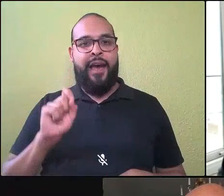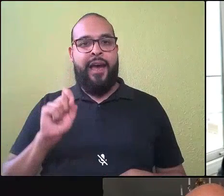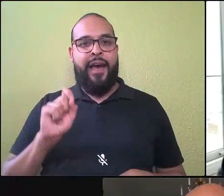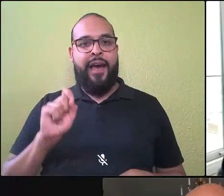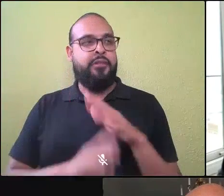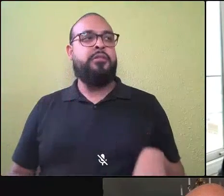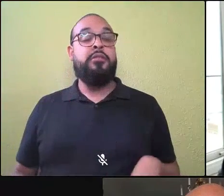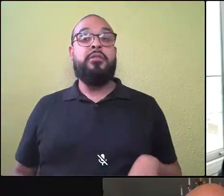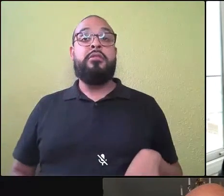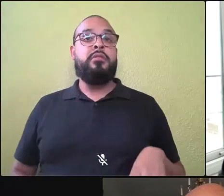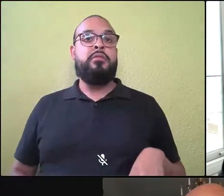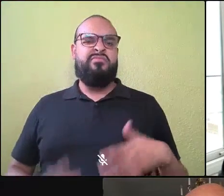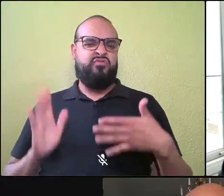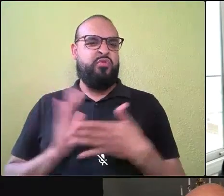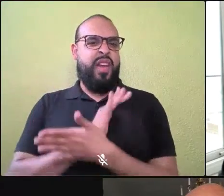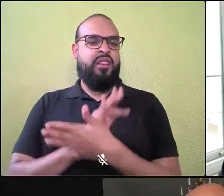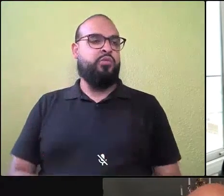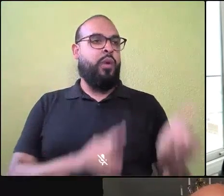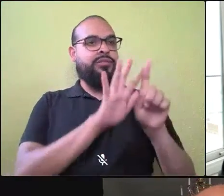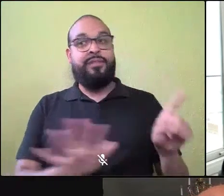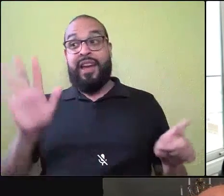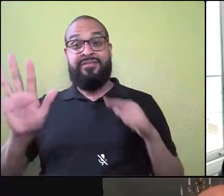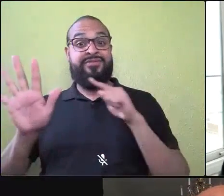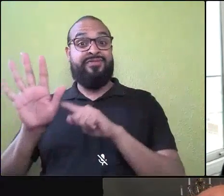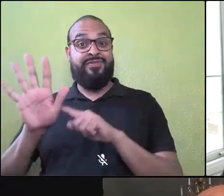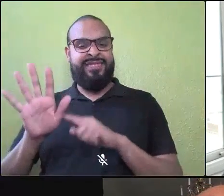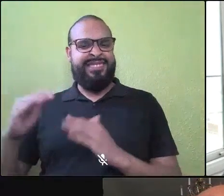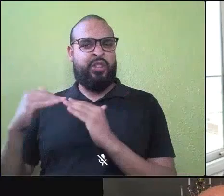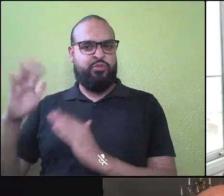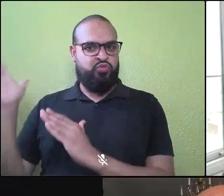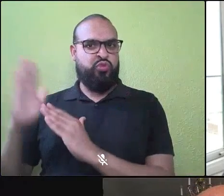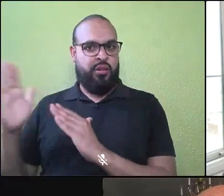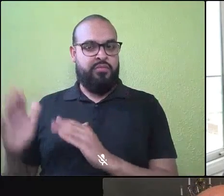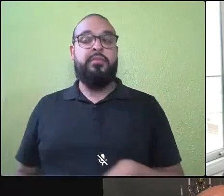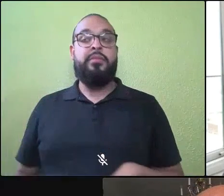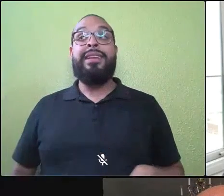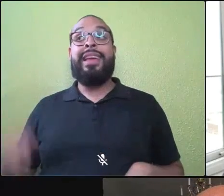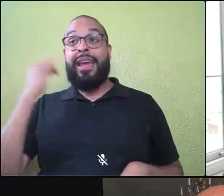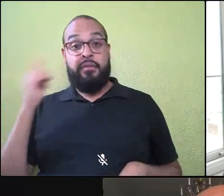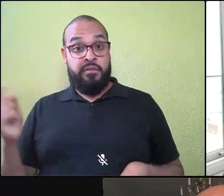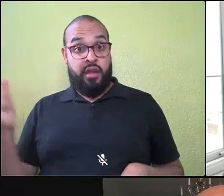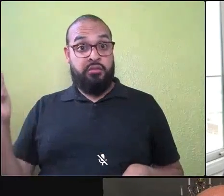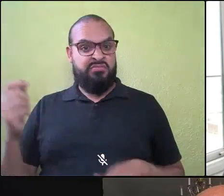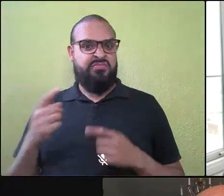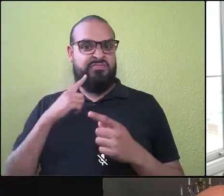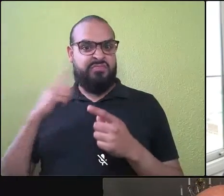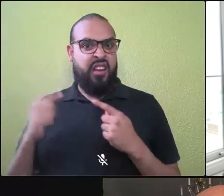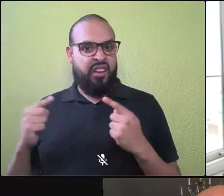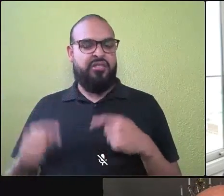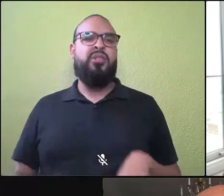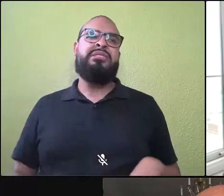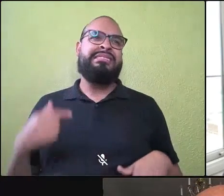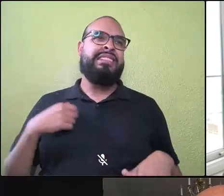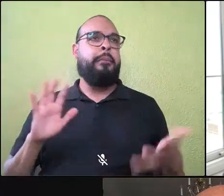personally. And so a few things happen there. Once they start saying they're 3 or below consistently, professionally or personally,